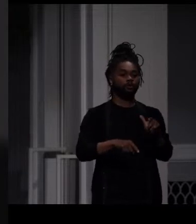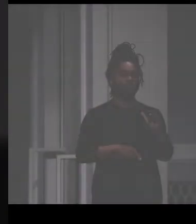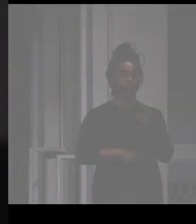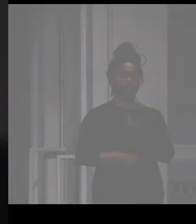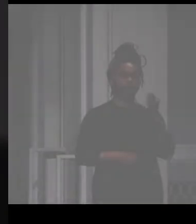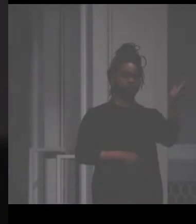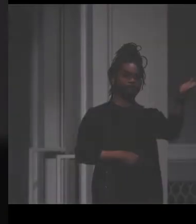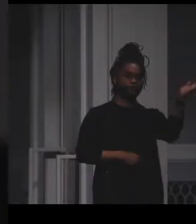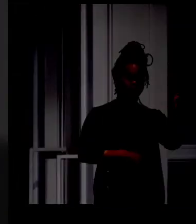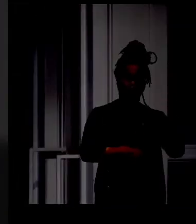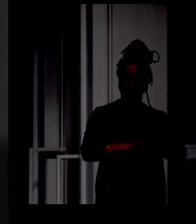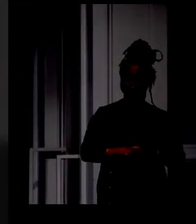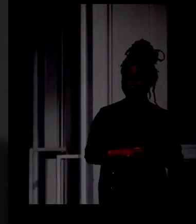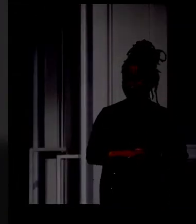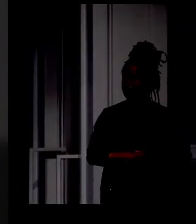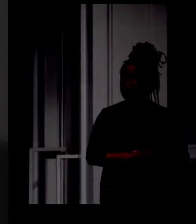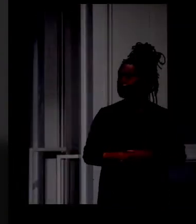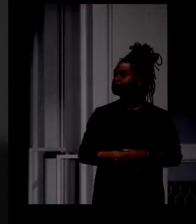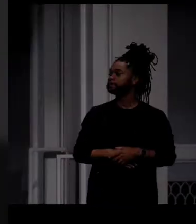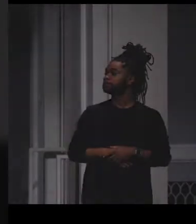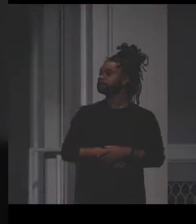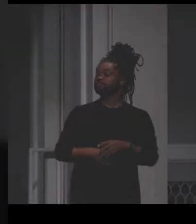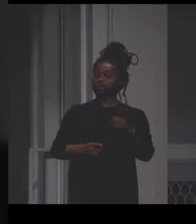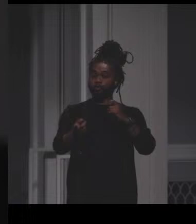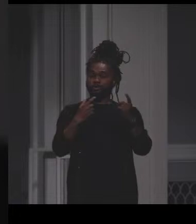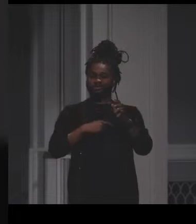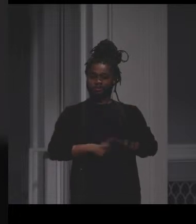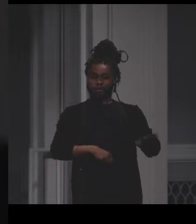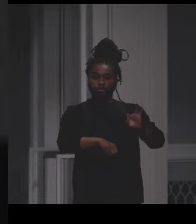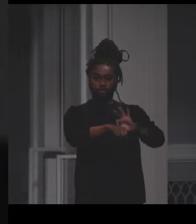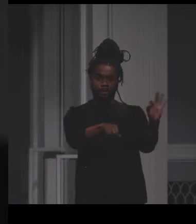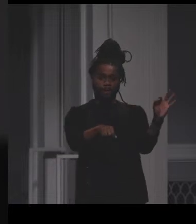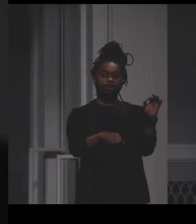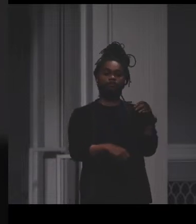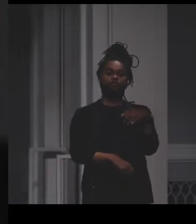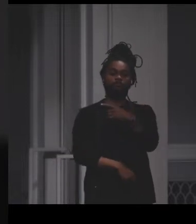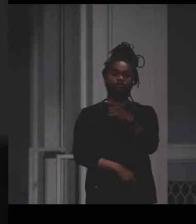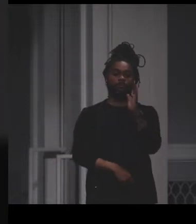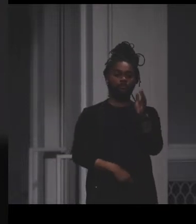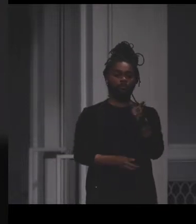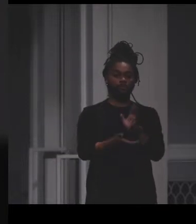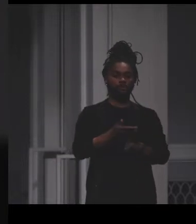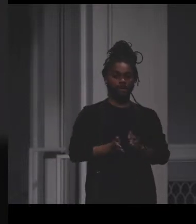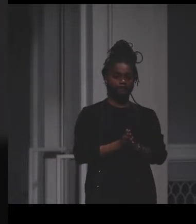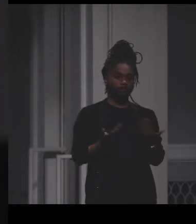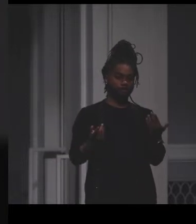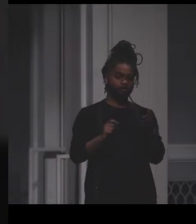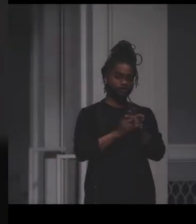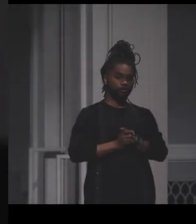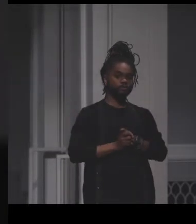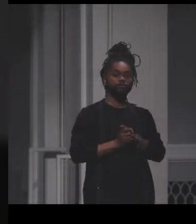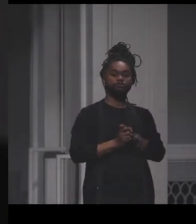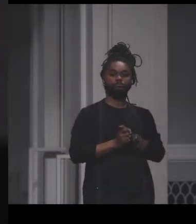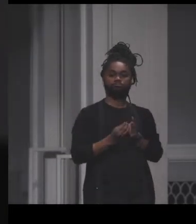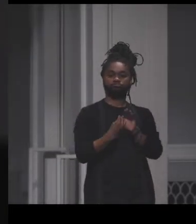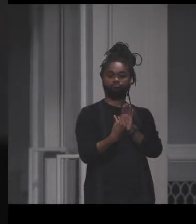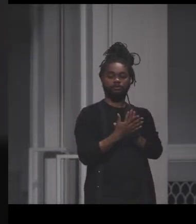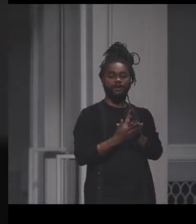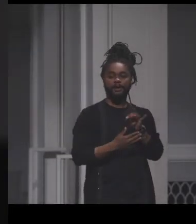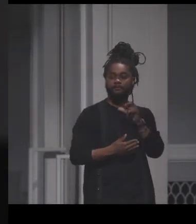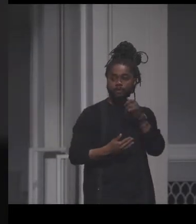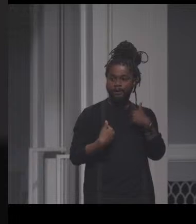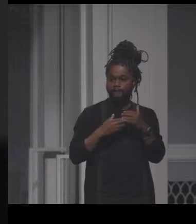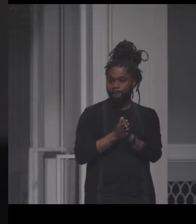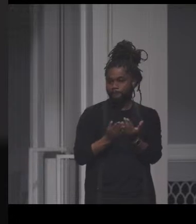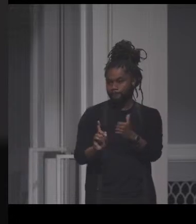talk. After we take questions at about 9 p.m., then Griffith will sign books and personalize them too. And if you don't have copies with